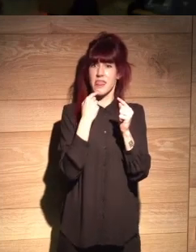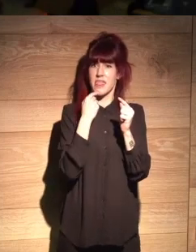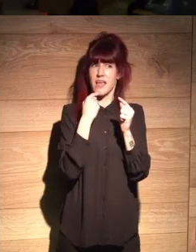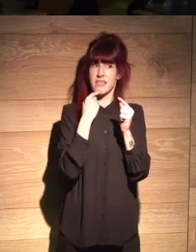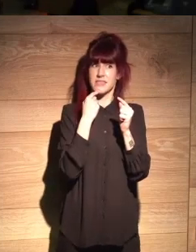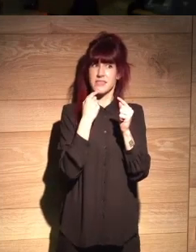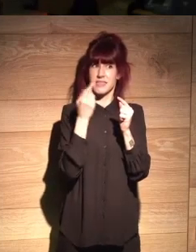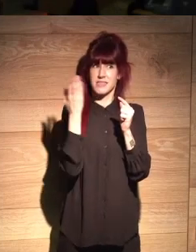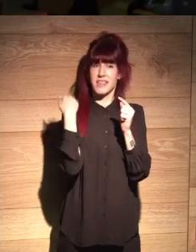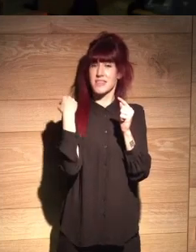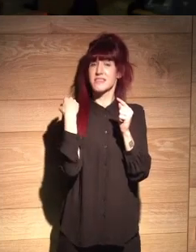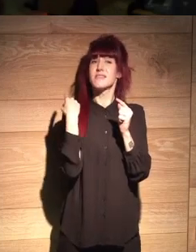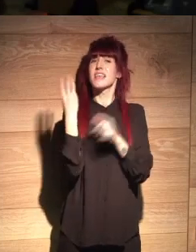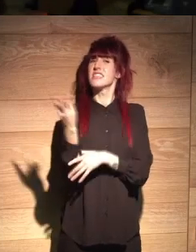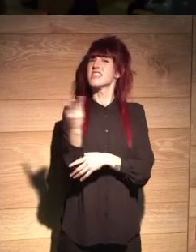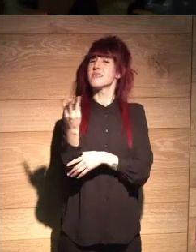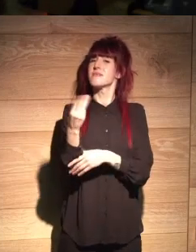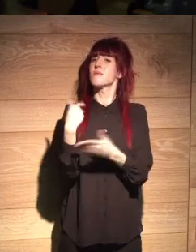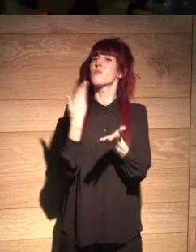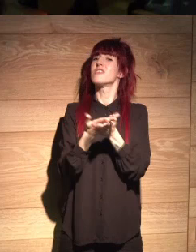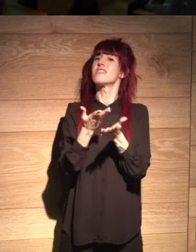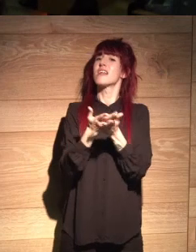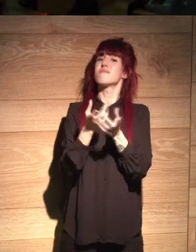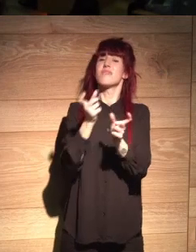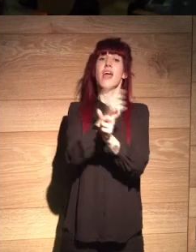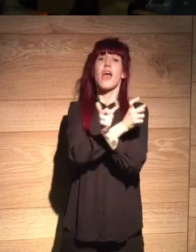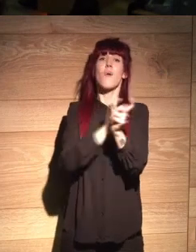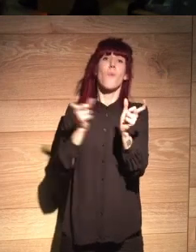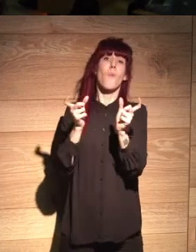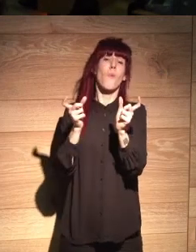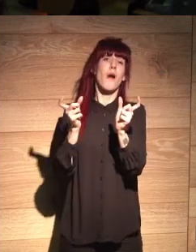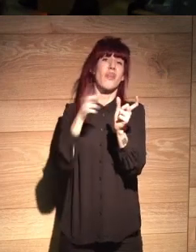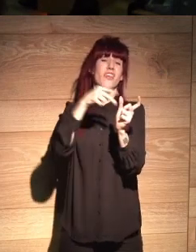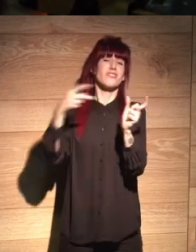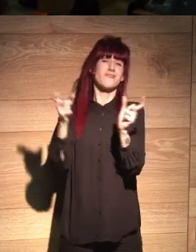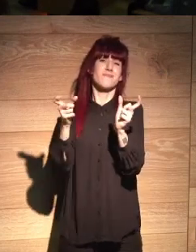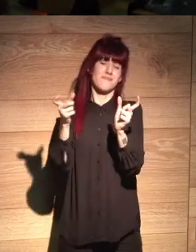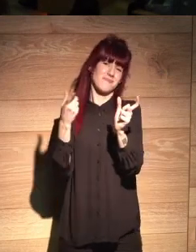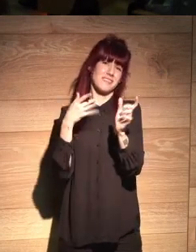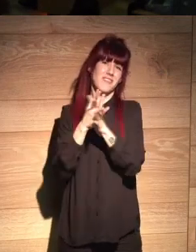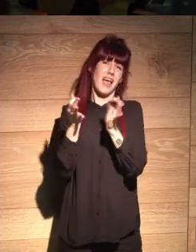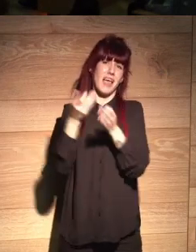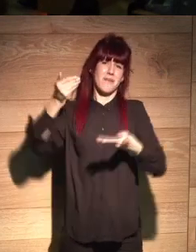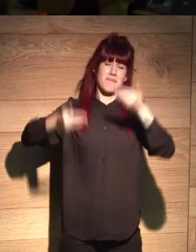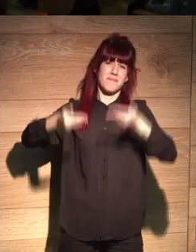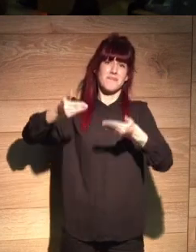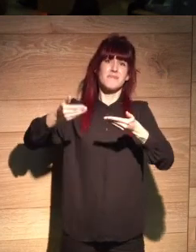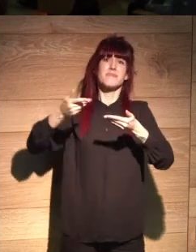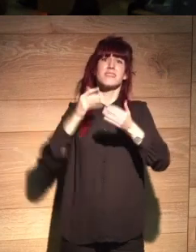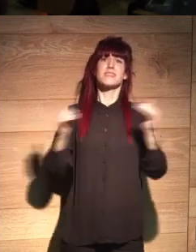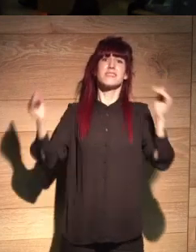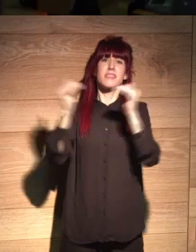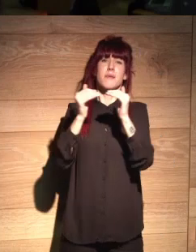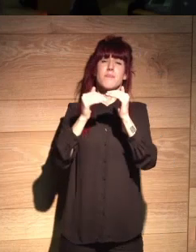that they talked about this, and they 3 show that the equation is possible if we join determination, a lot of work,